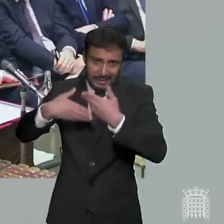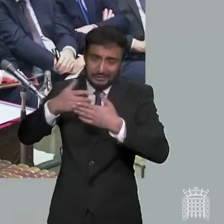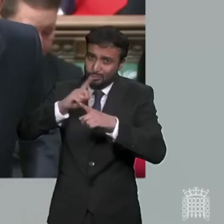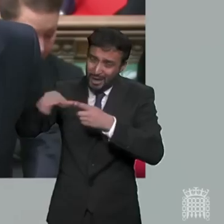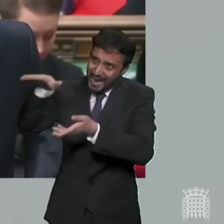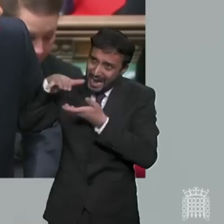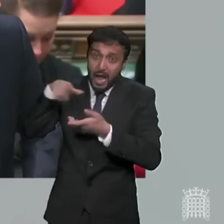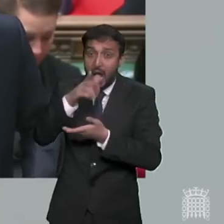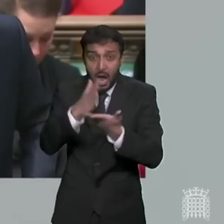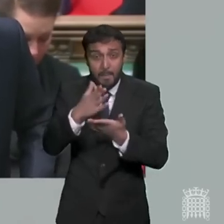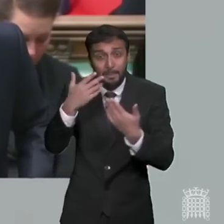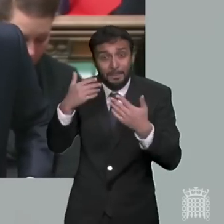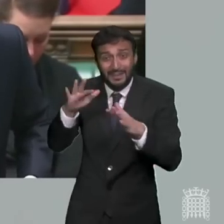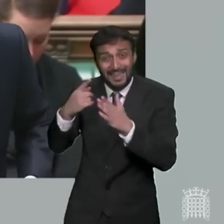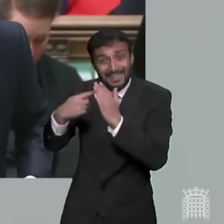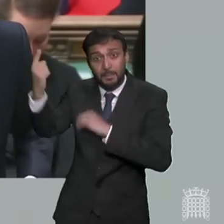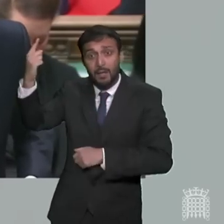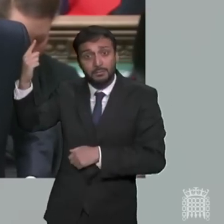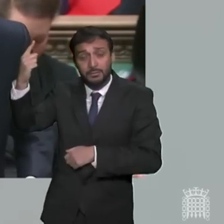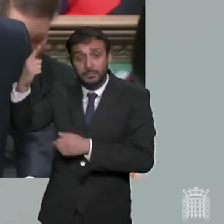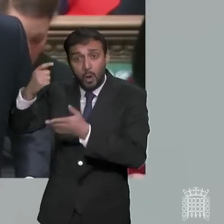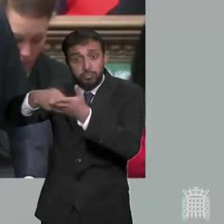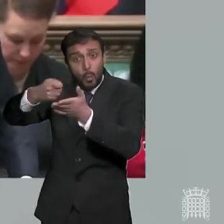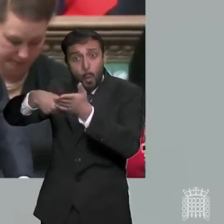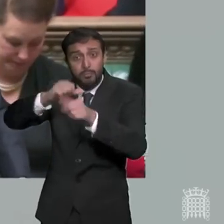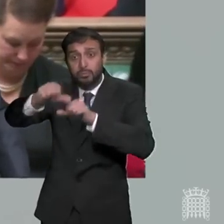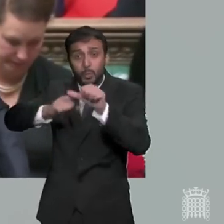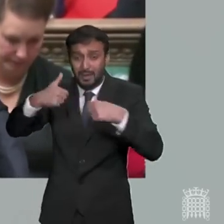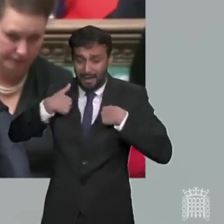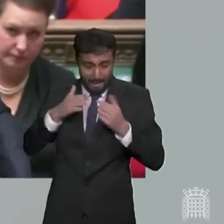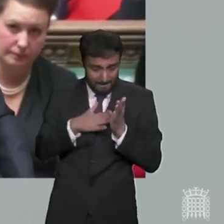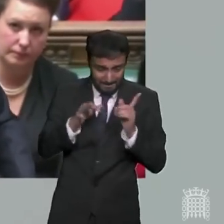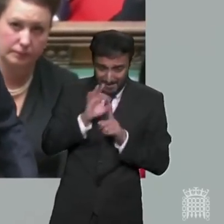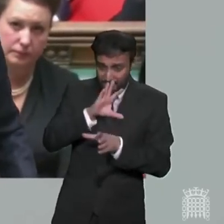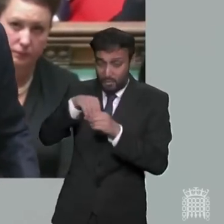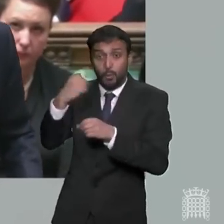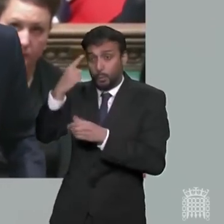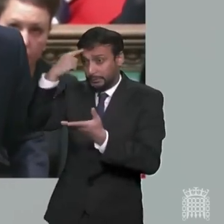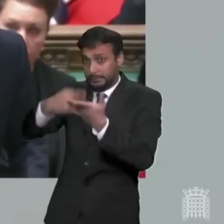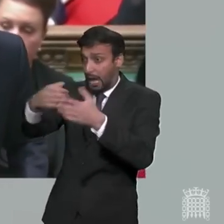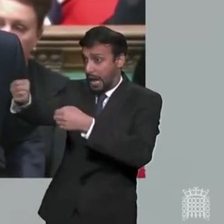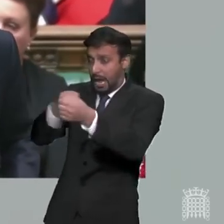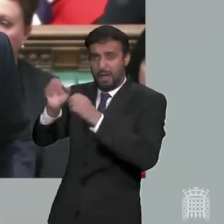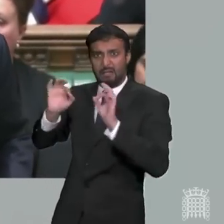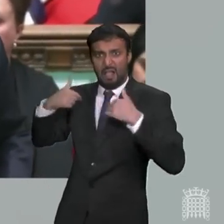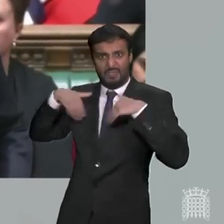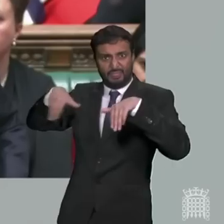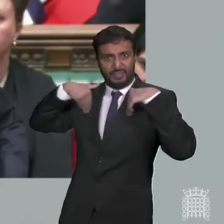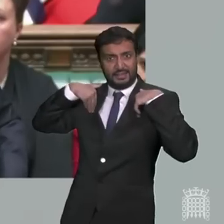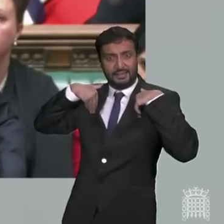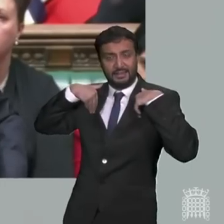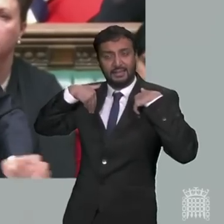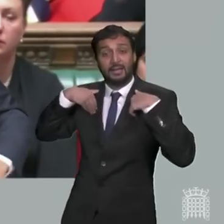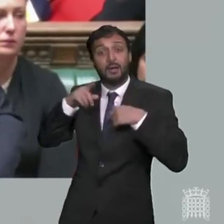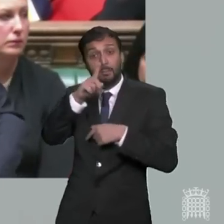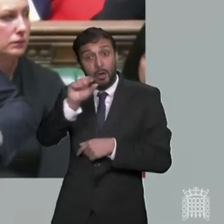process. Ministers were not involved in the decision making, but it was right, Mr. Speaker, but that people gave their ideas